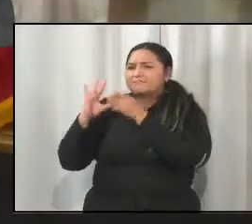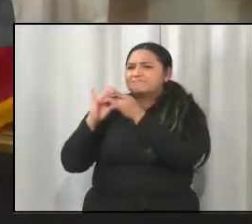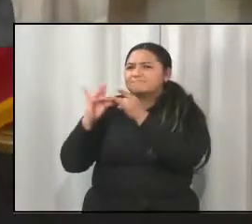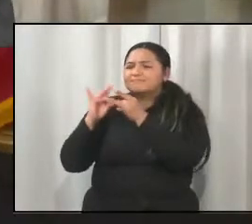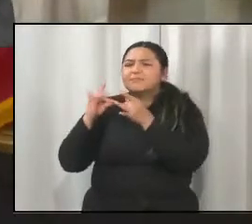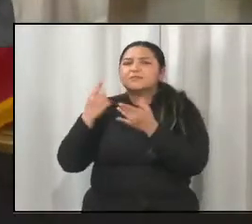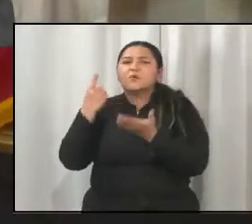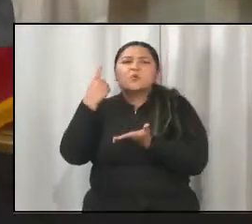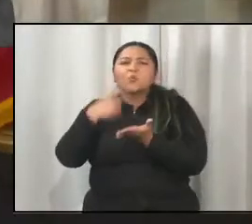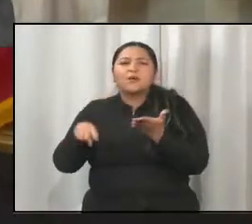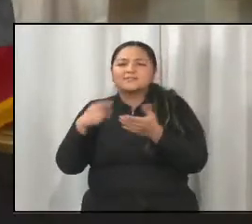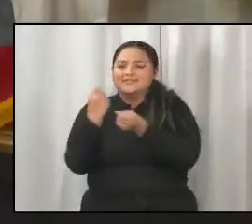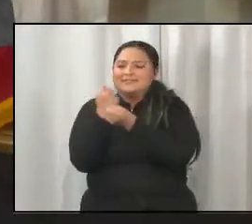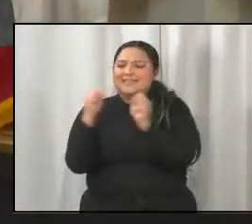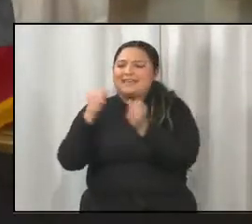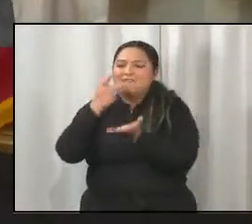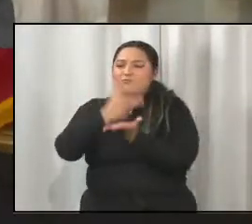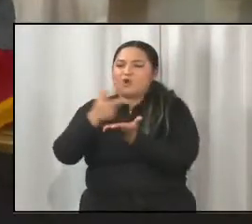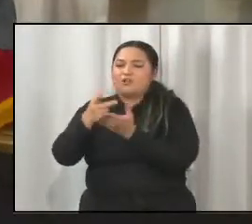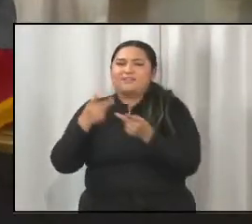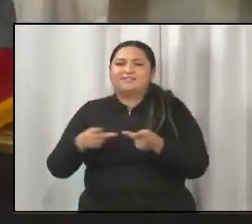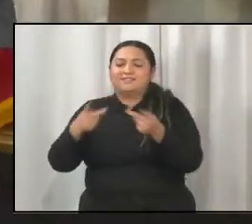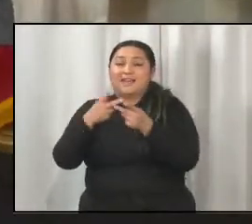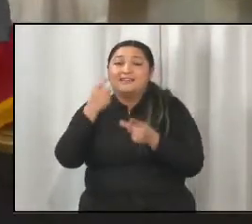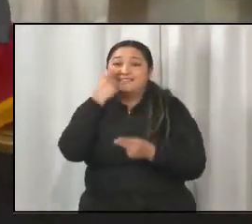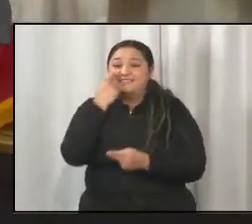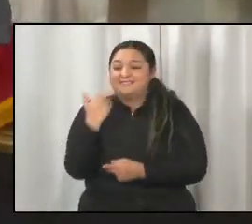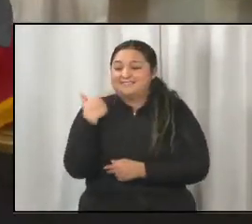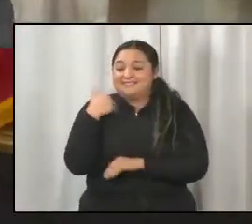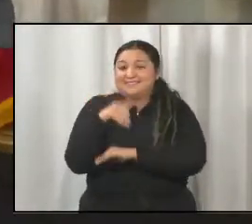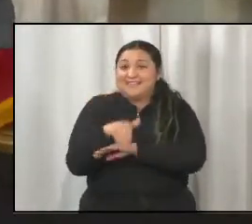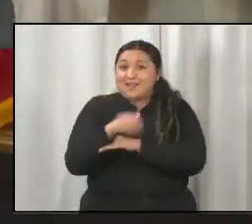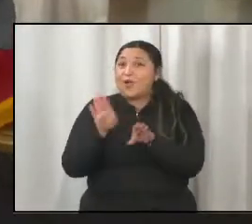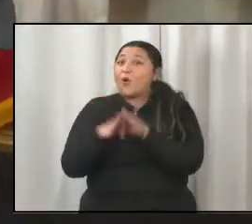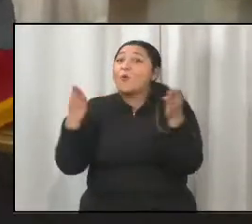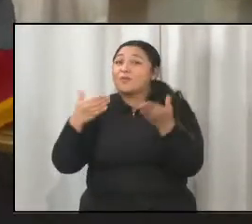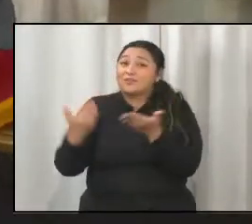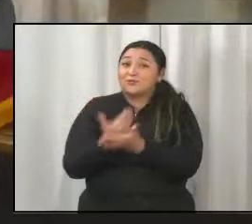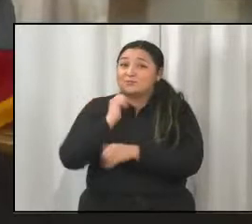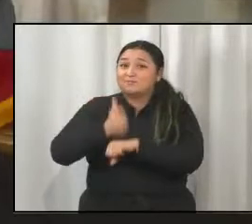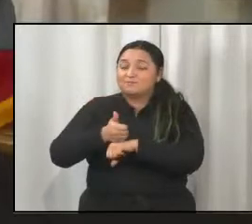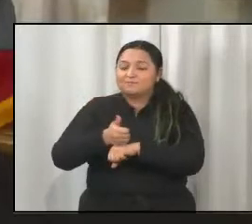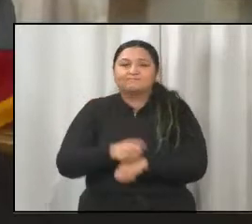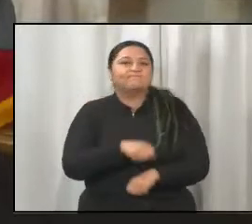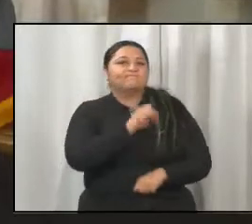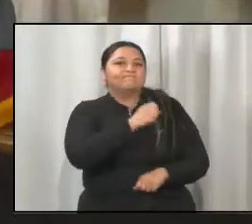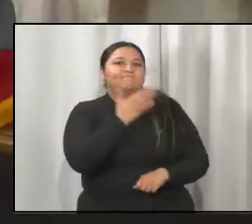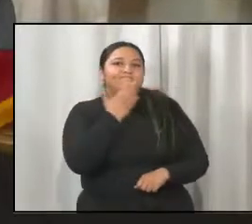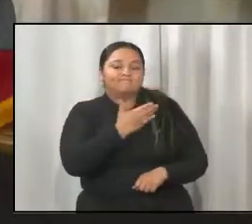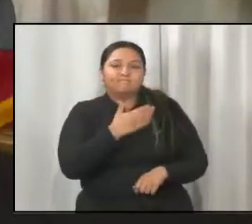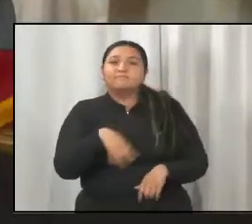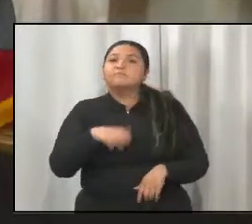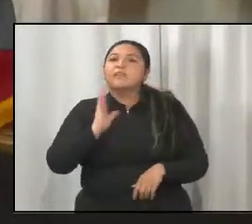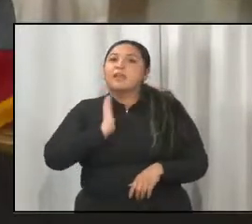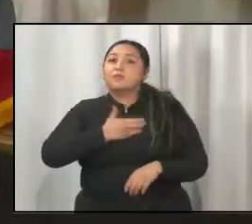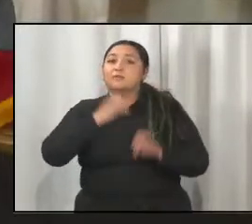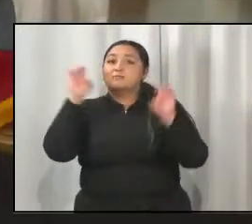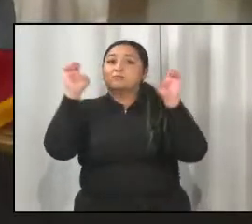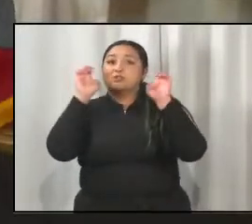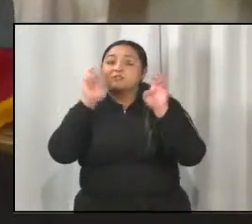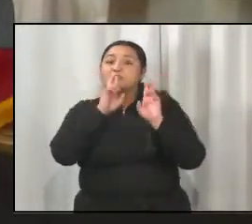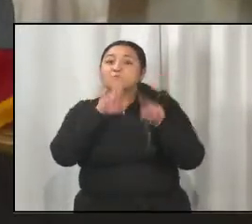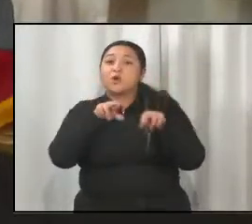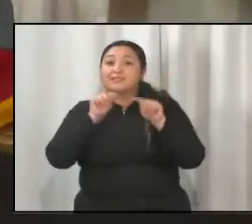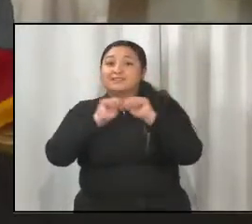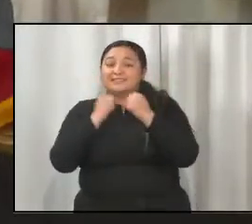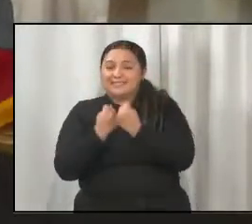safe parking site that we opened just yesterday evening? Thank you, Mayor. Our emergency response team has been working hard over the past couple